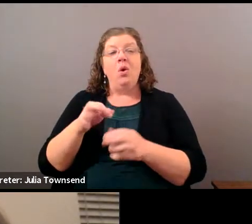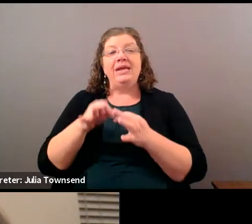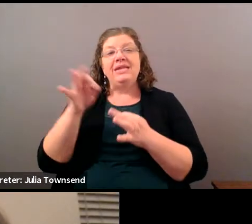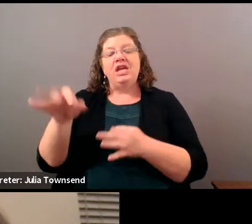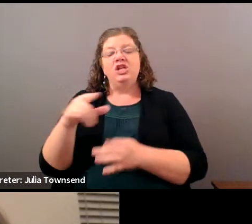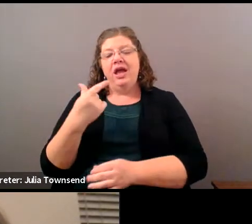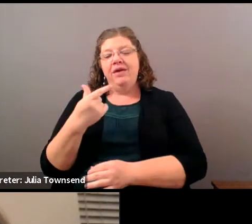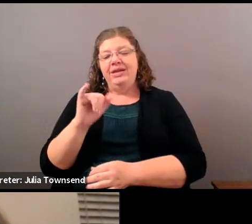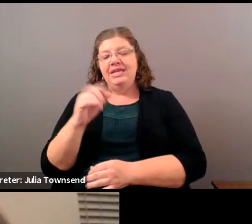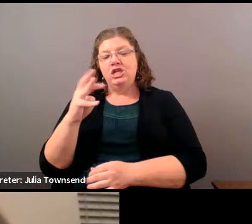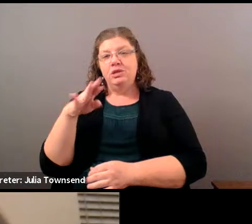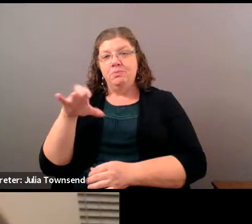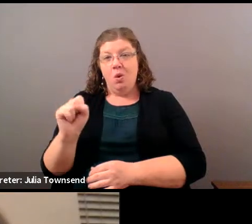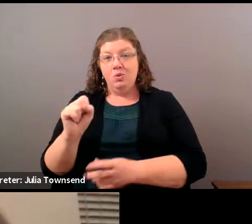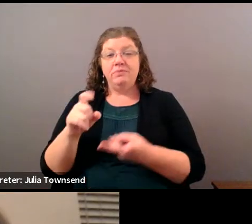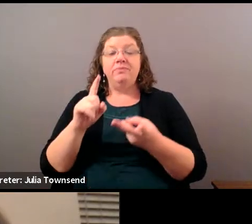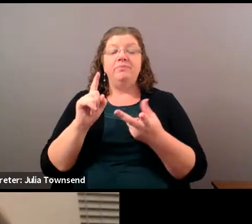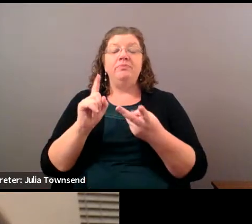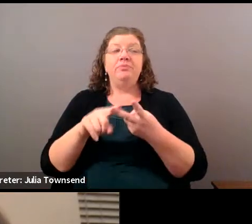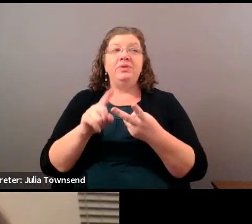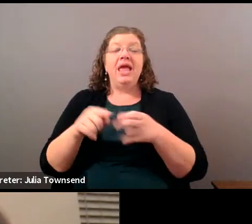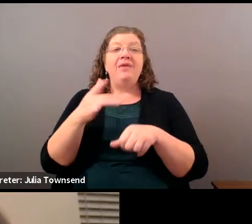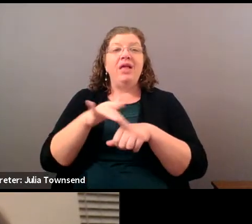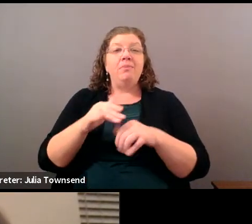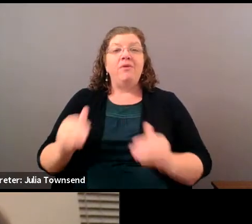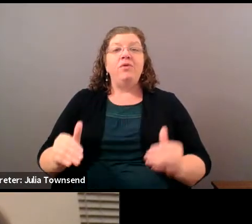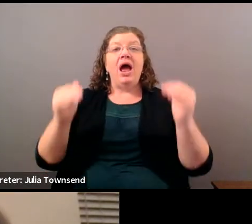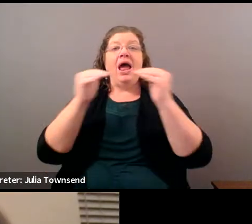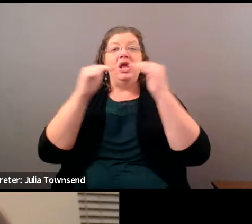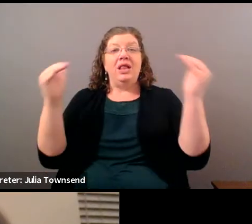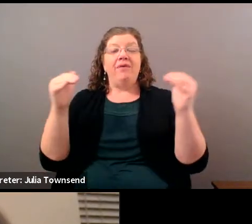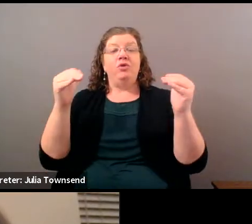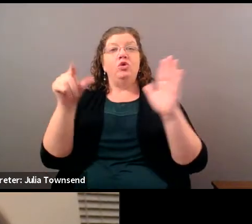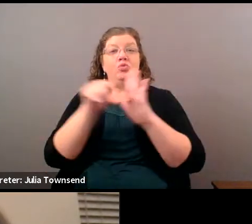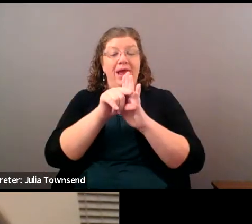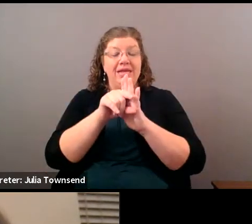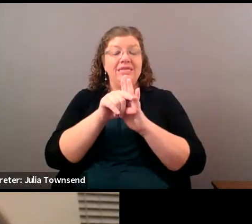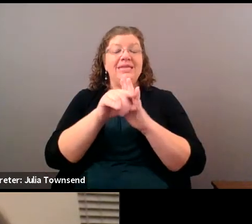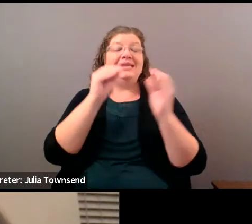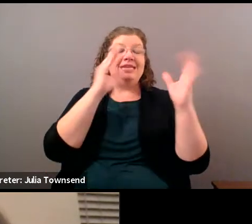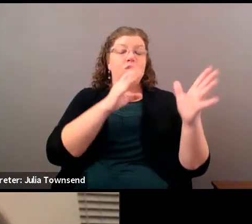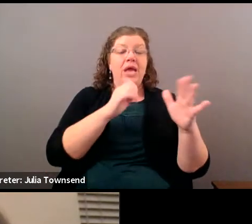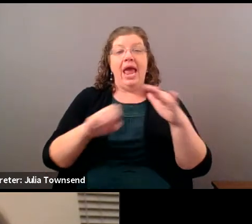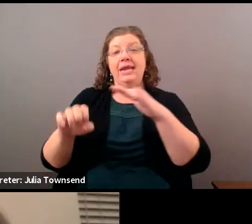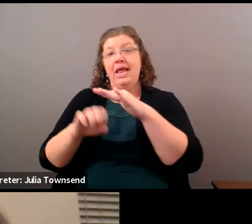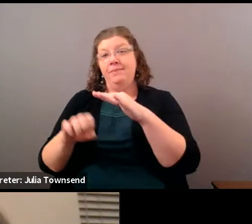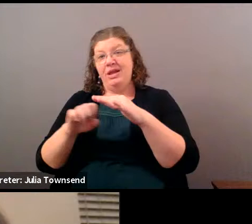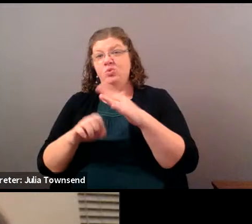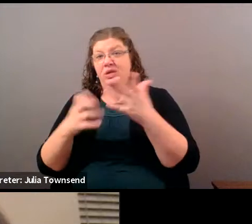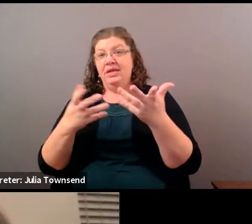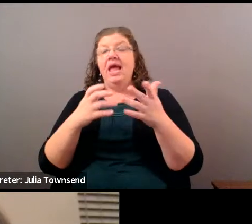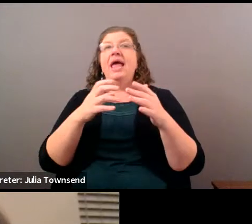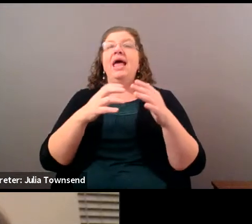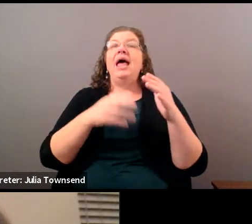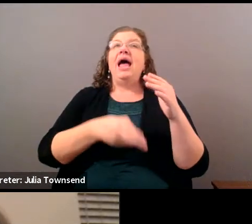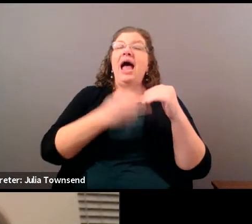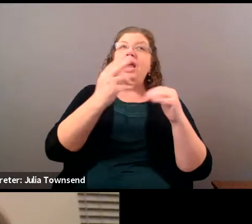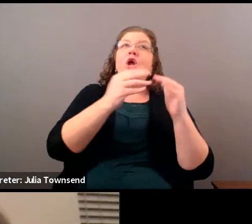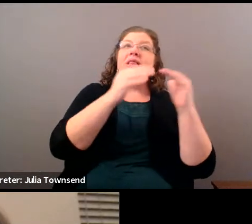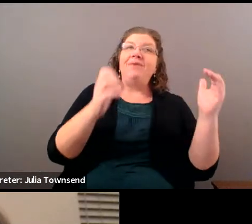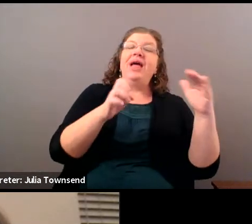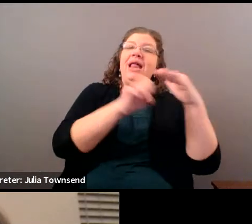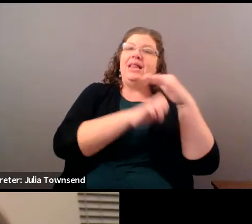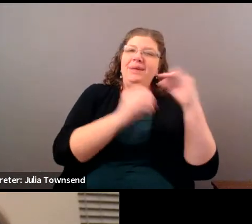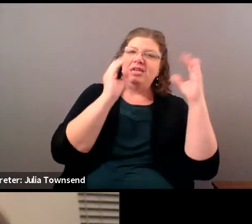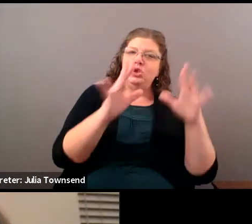is available for our upper grades teachers in elementary as well as they deepen their learning with the FOSS ELD curriculum in